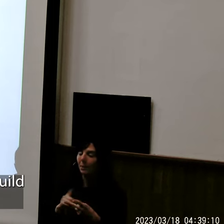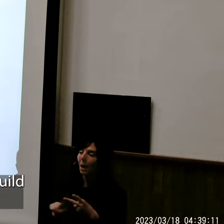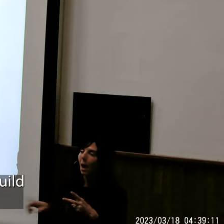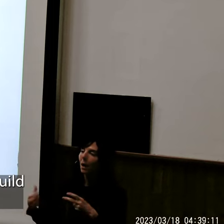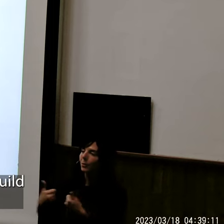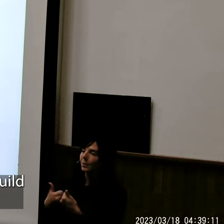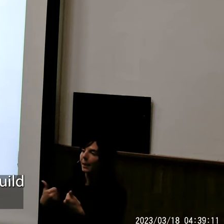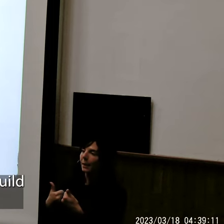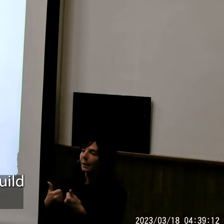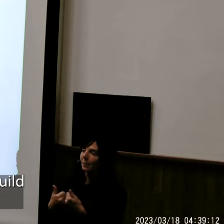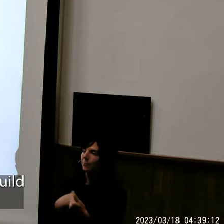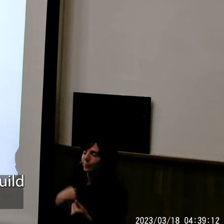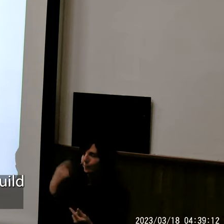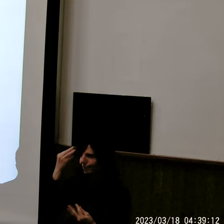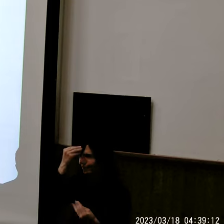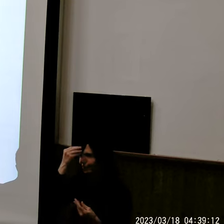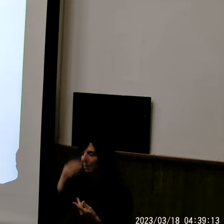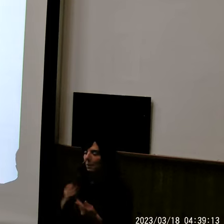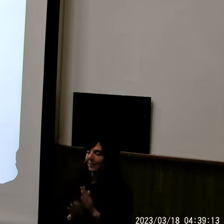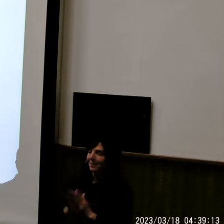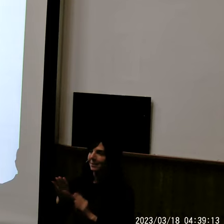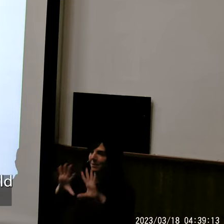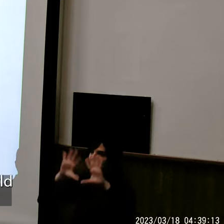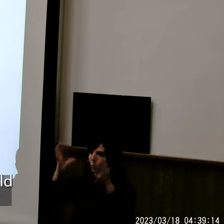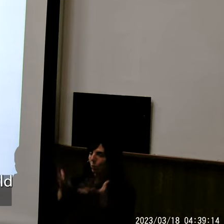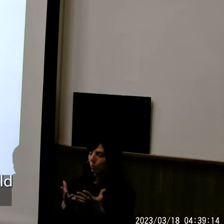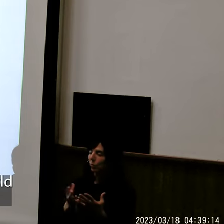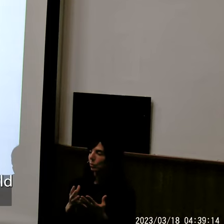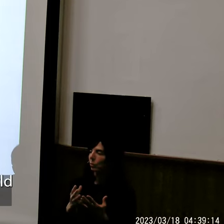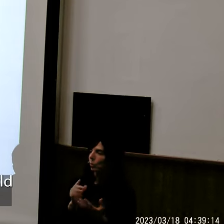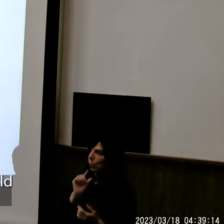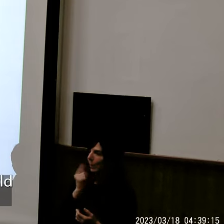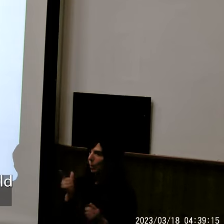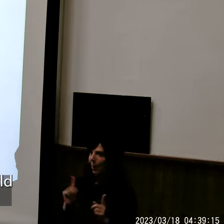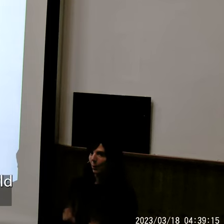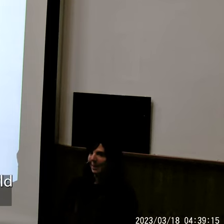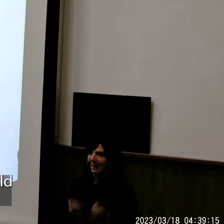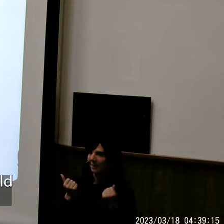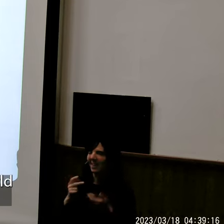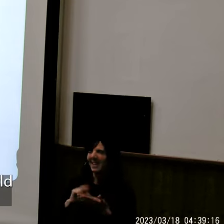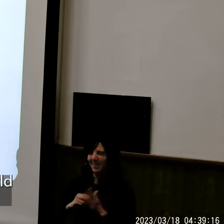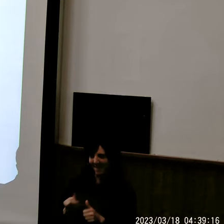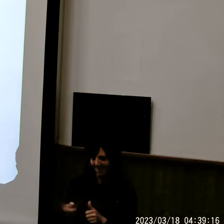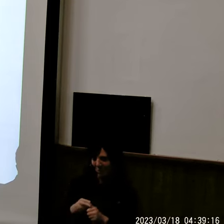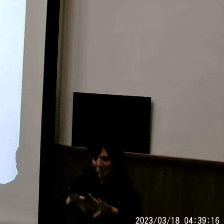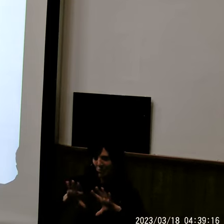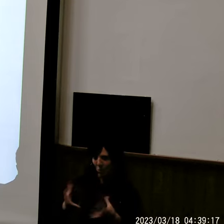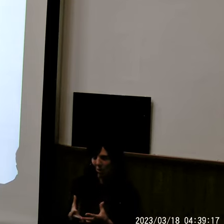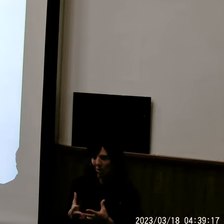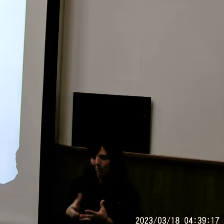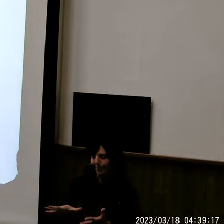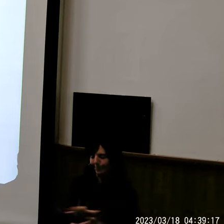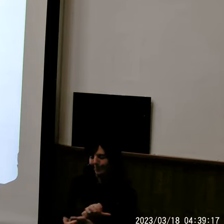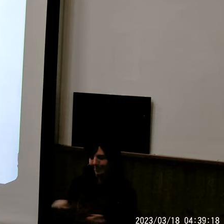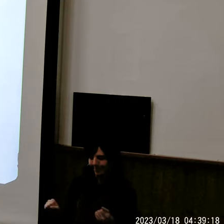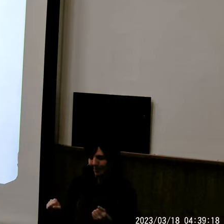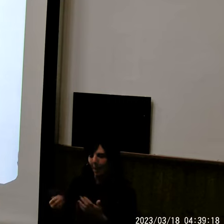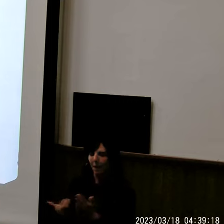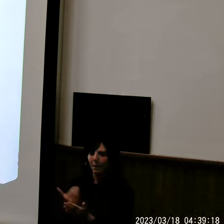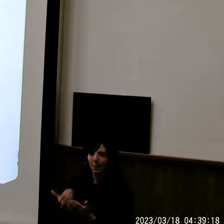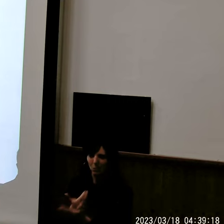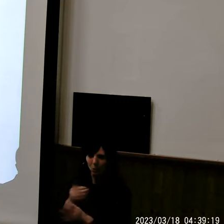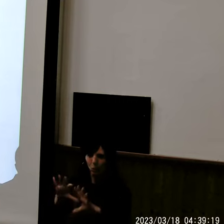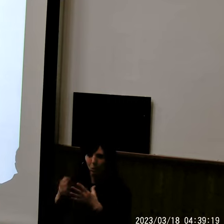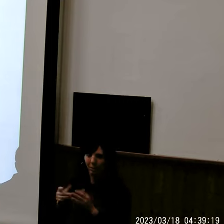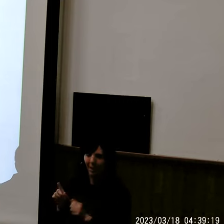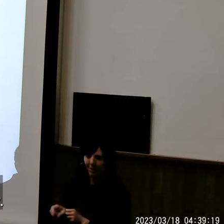idea that to build a world where queer people can live, we may need to destroy the world that has come before. The apocalypse